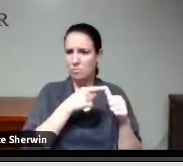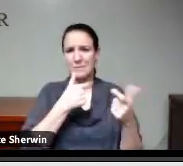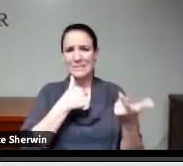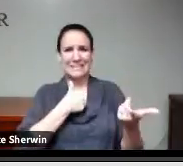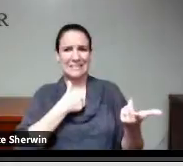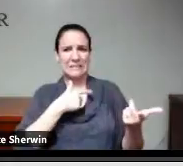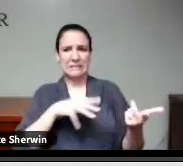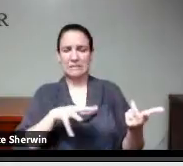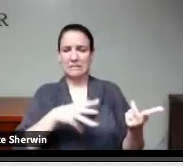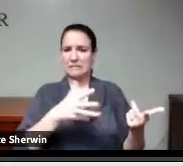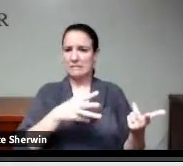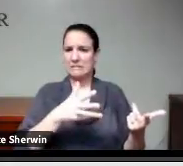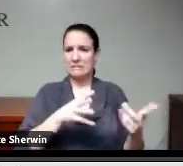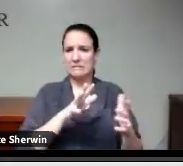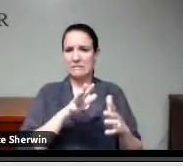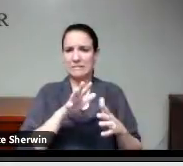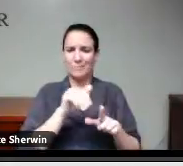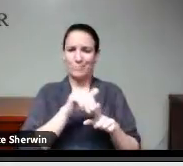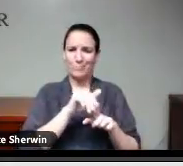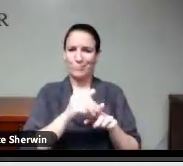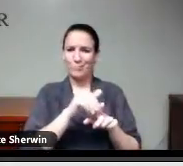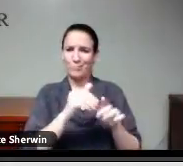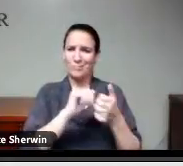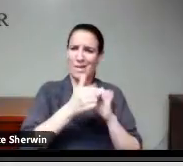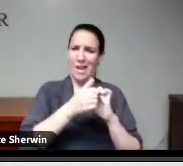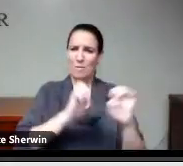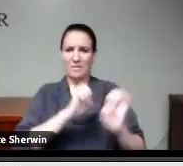about recruitment and retention and how we evaluate it. So